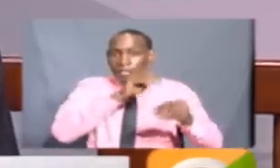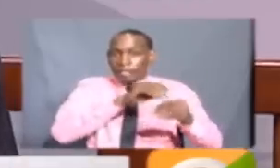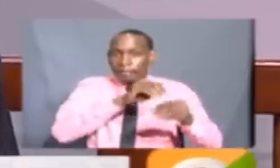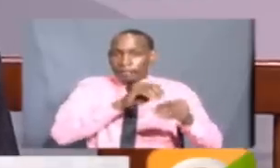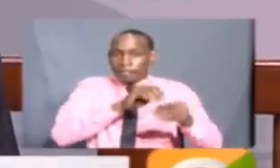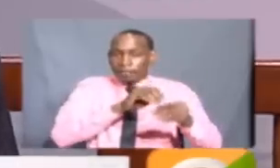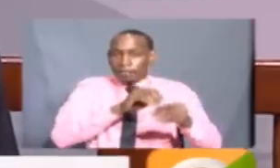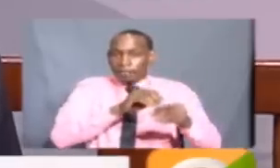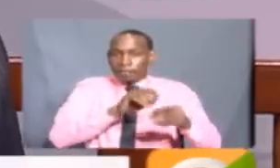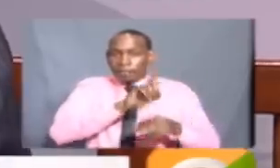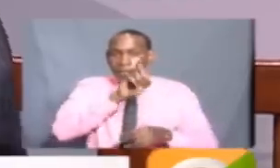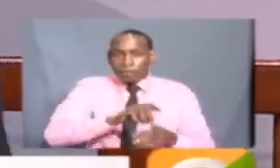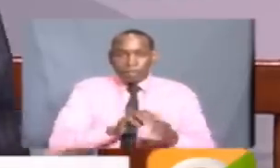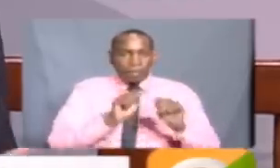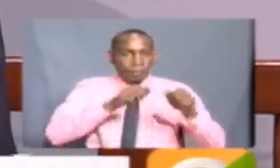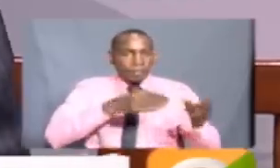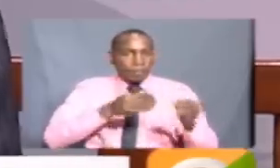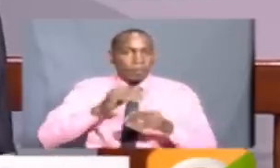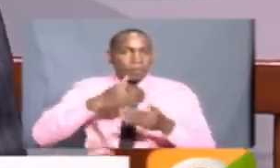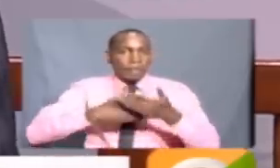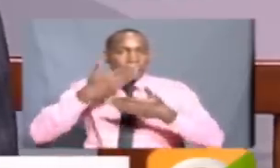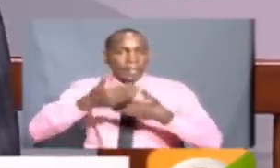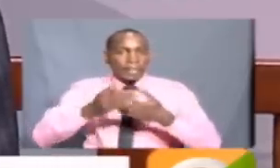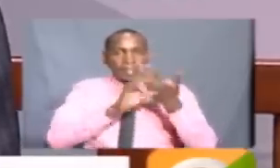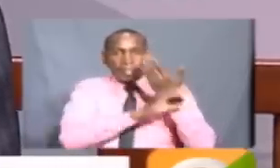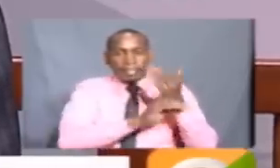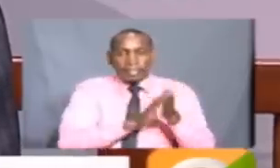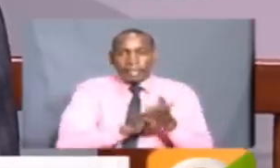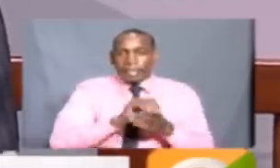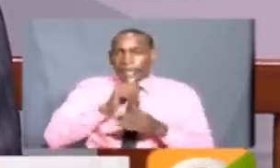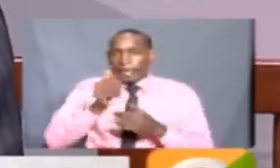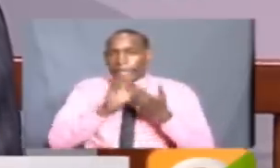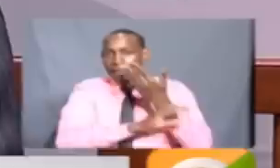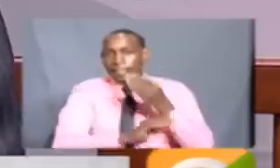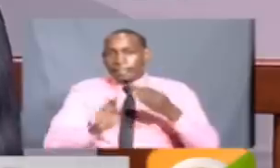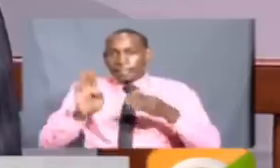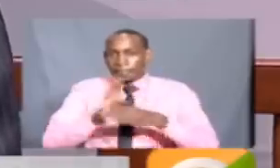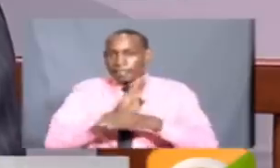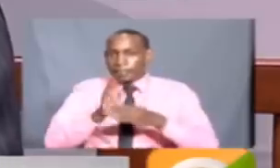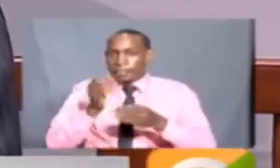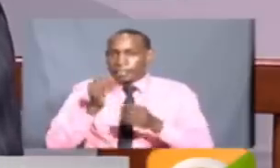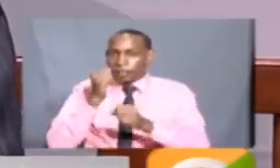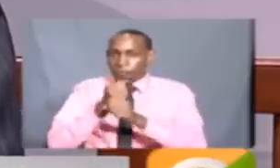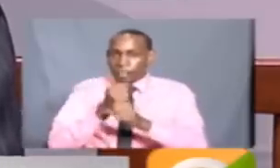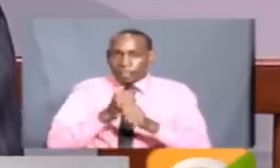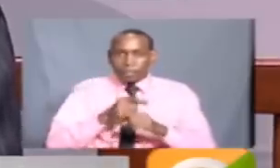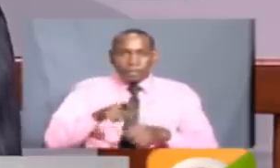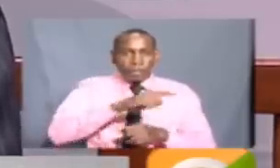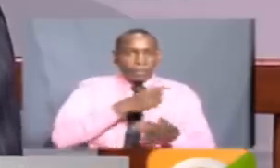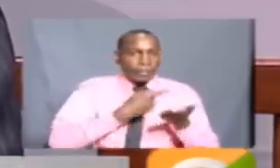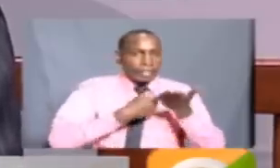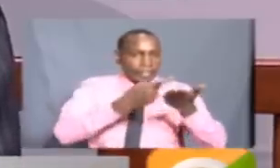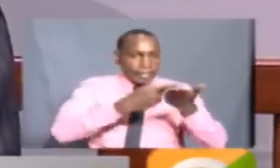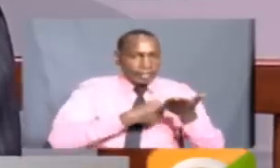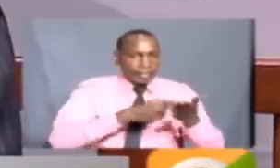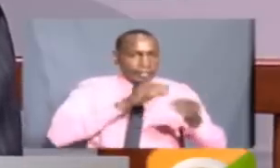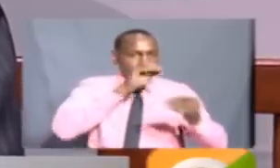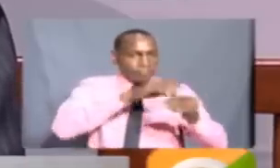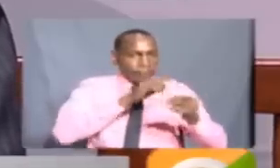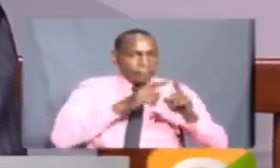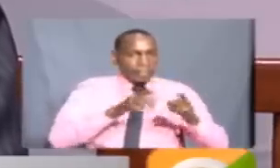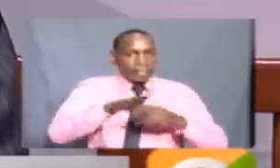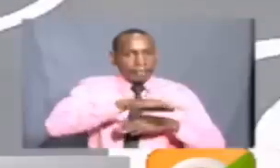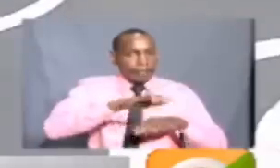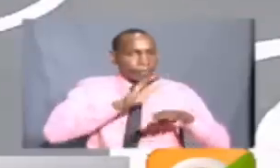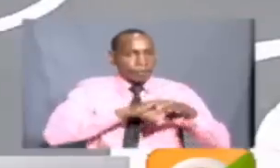next country. Yeah. Because these fellows are busy doing other things. So but, we talk about investment, but the environment is being poisoned.